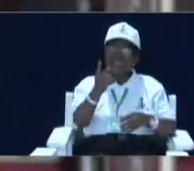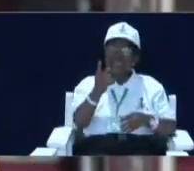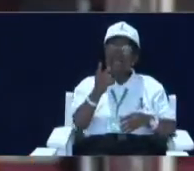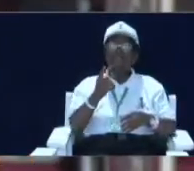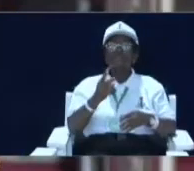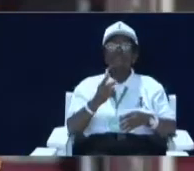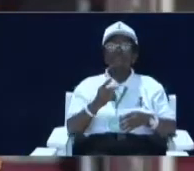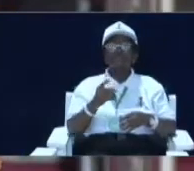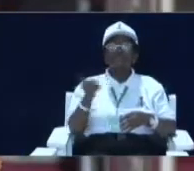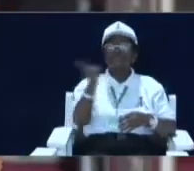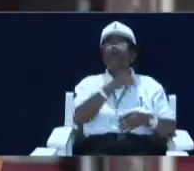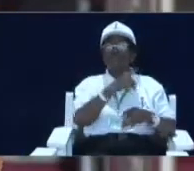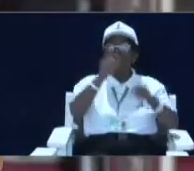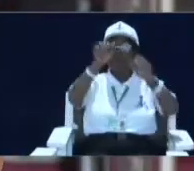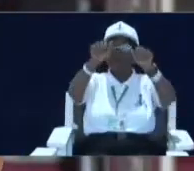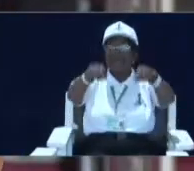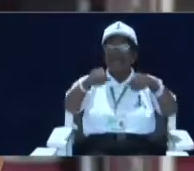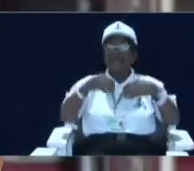you can have.